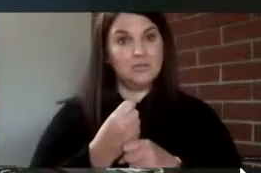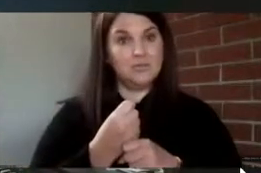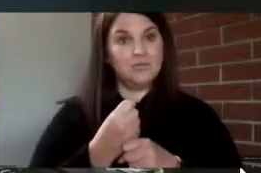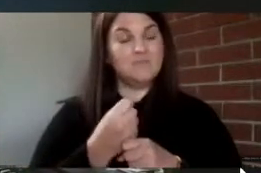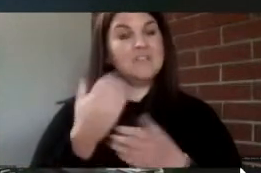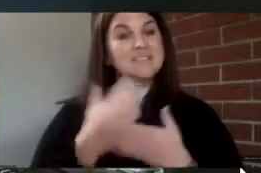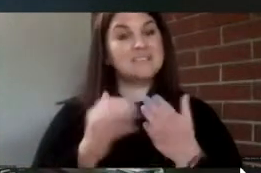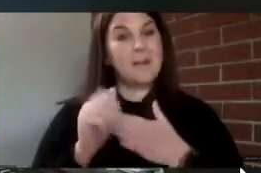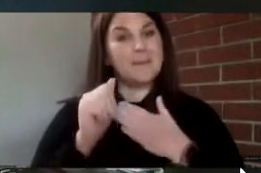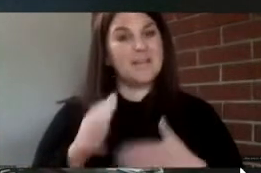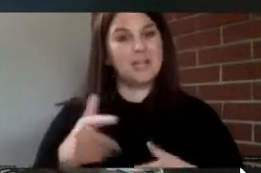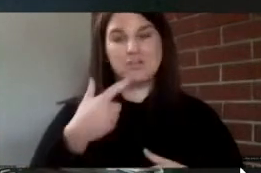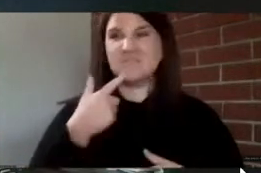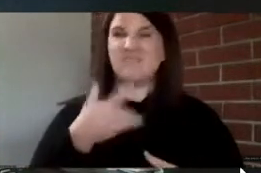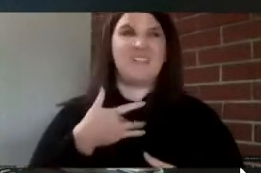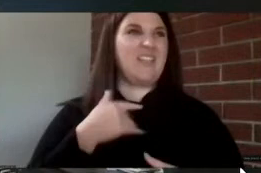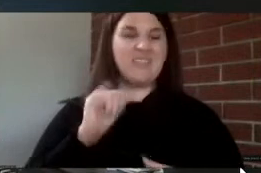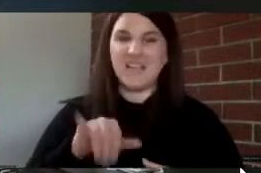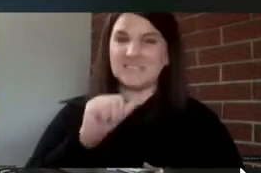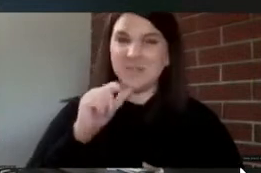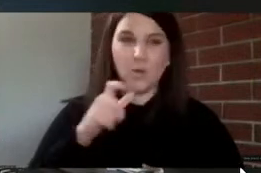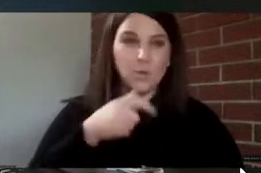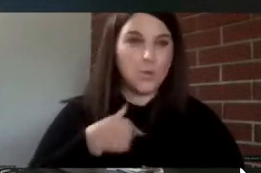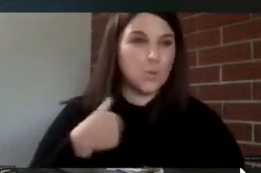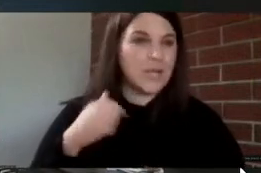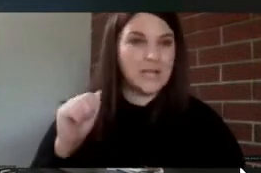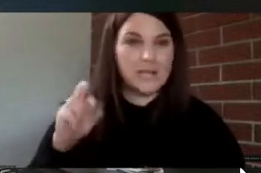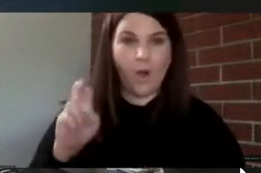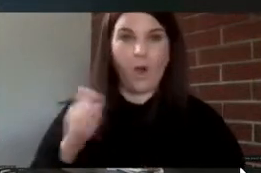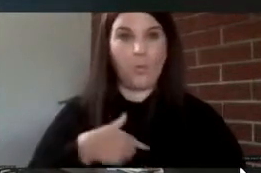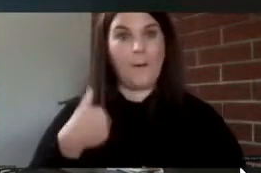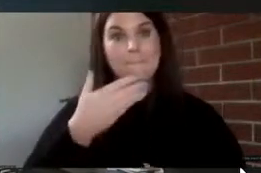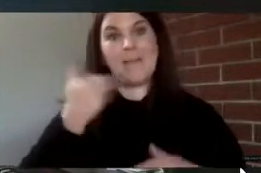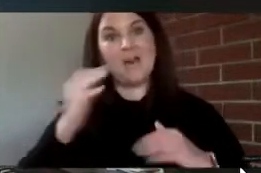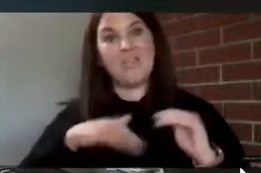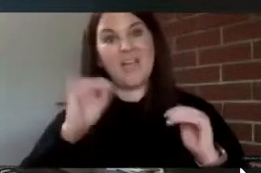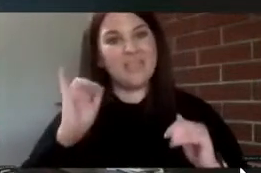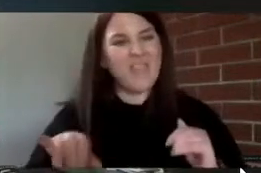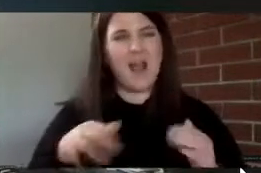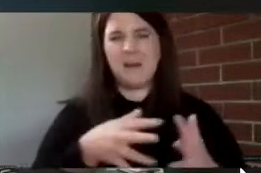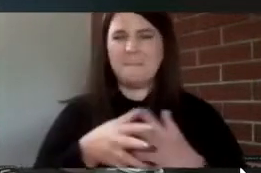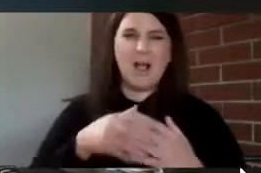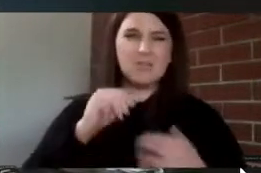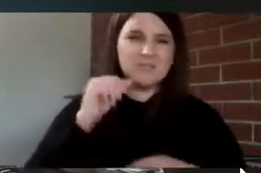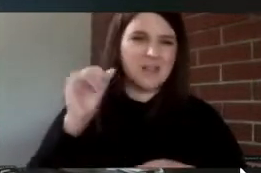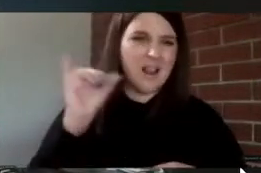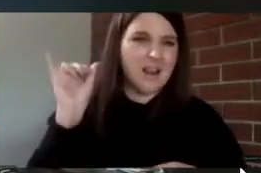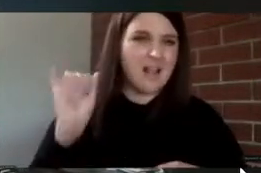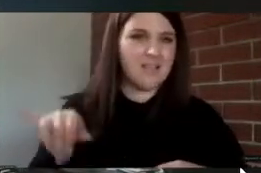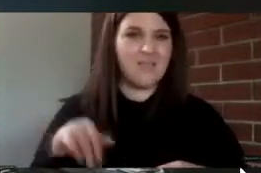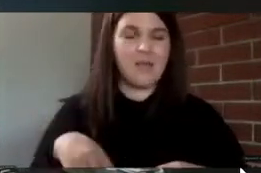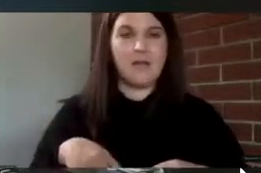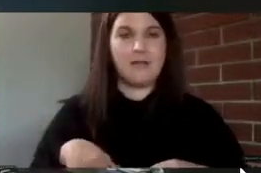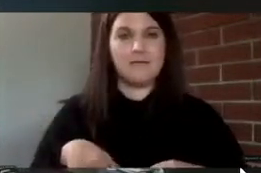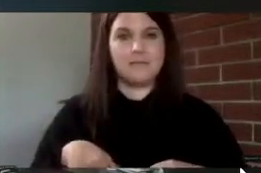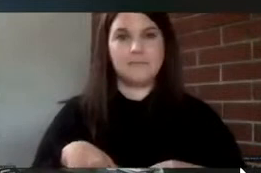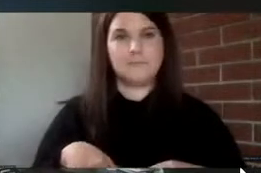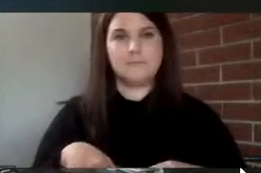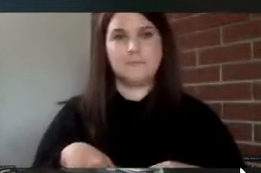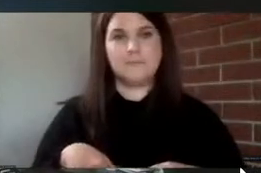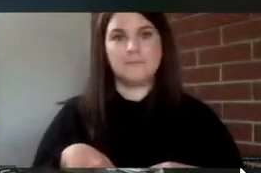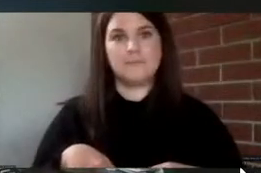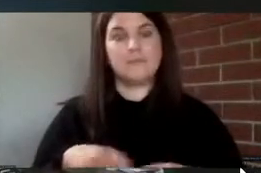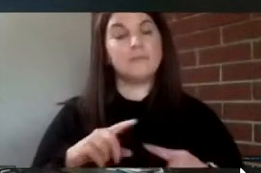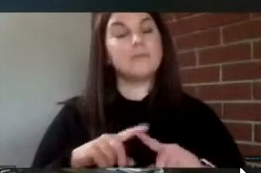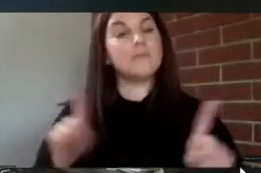this is not who we are, that we're better than this, that this is not what America stands for. And running through all of it is the